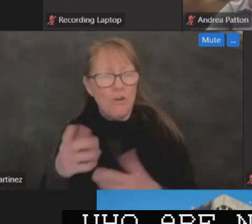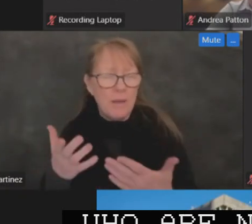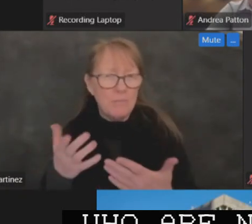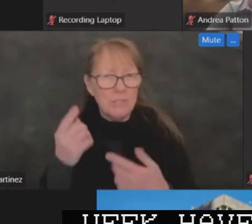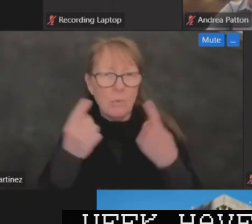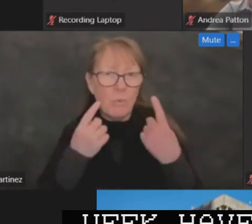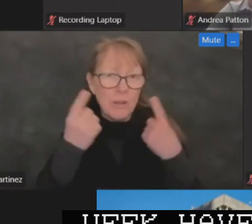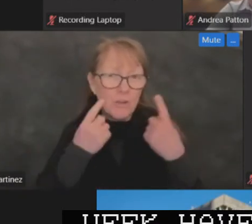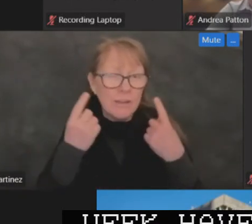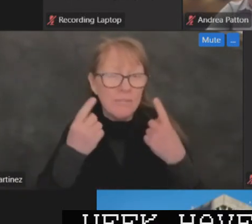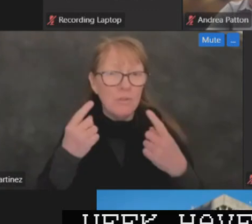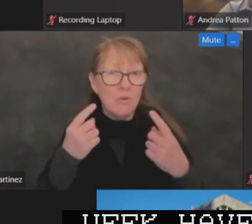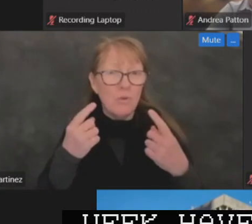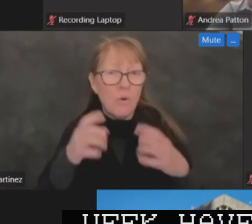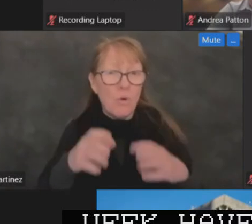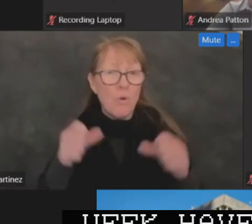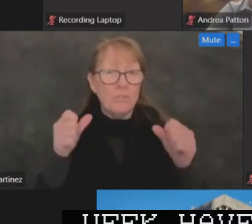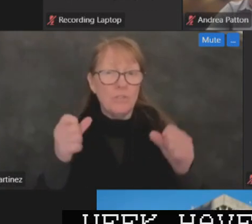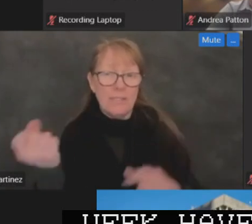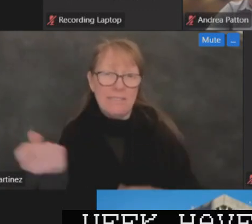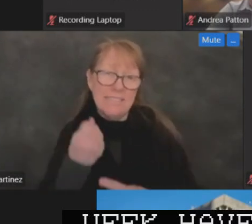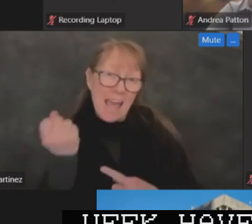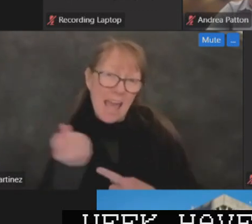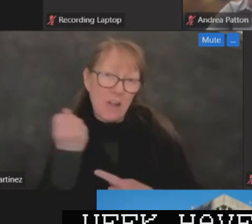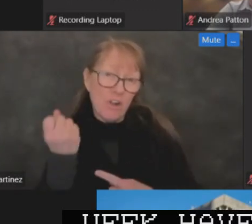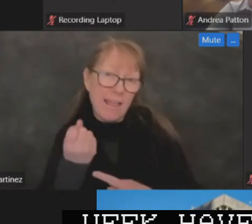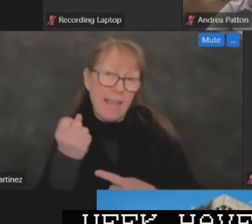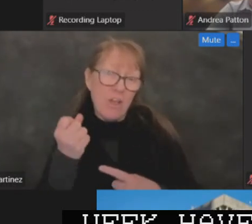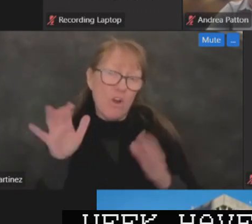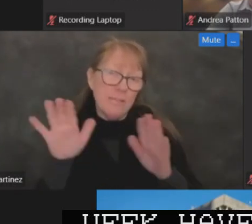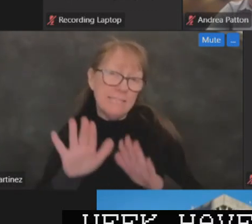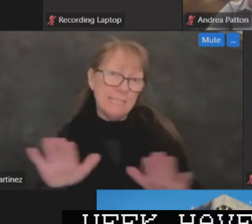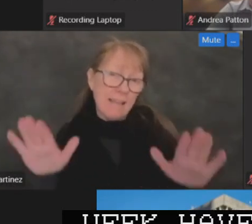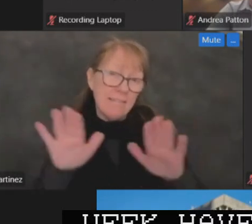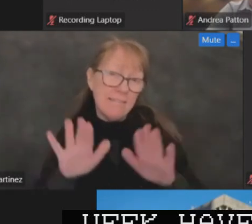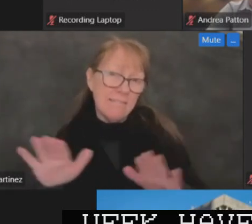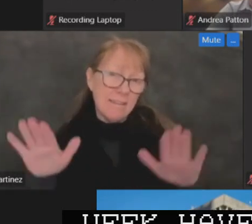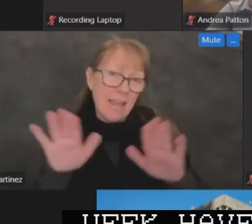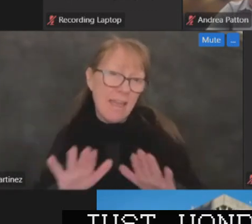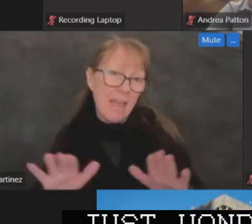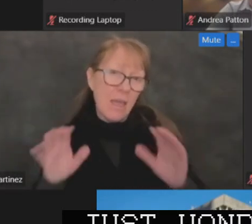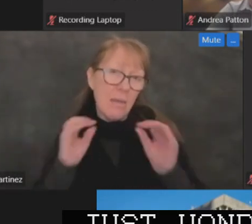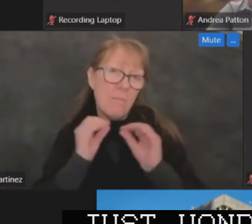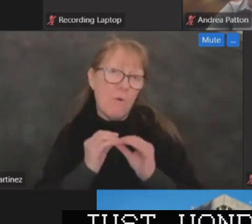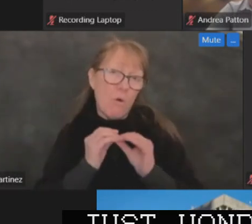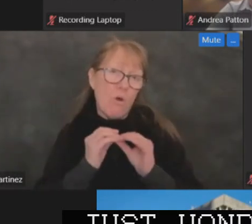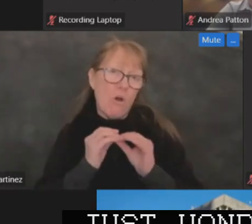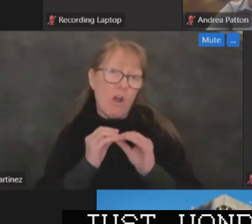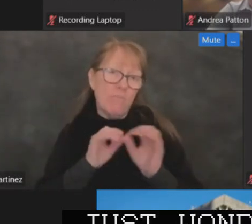a Saturday or Sunday, where more people can participate.